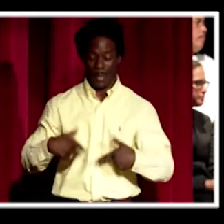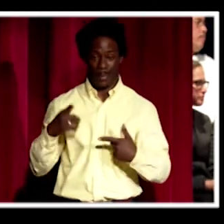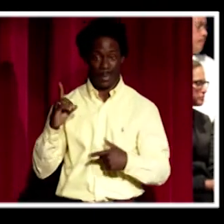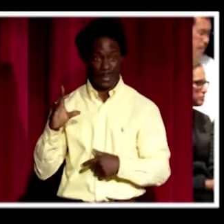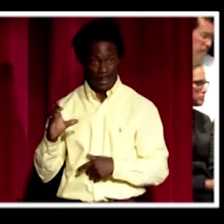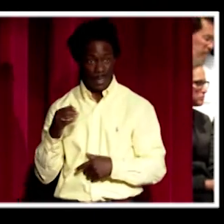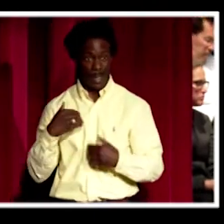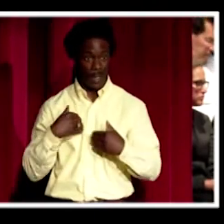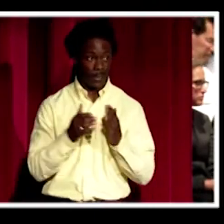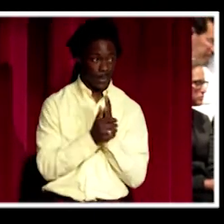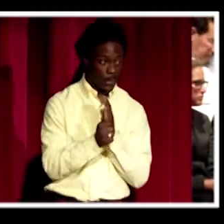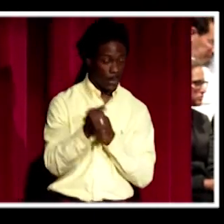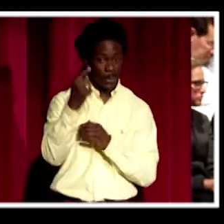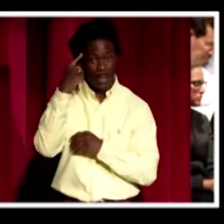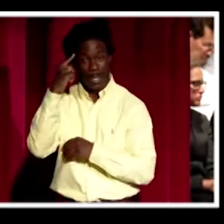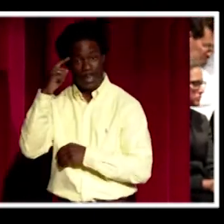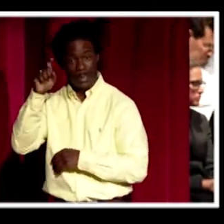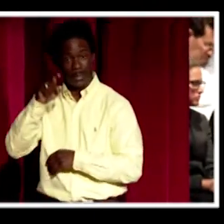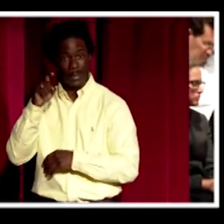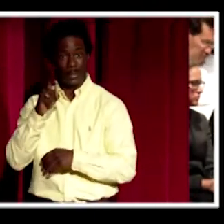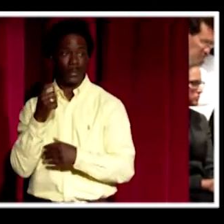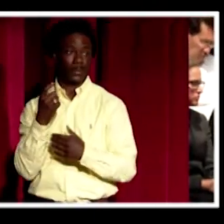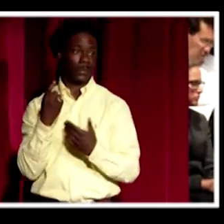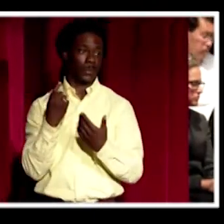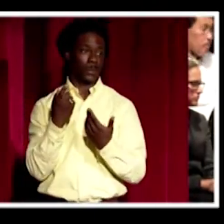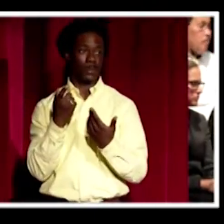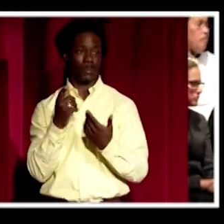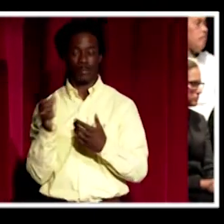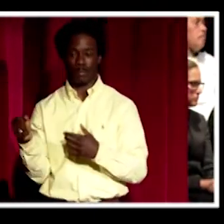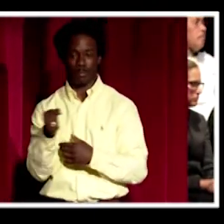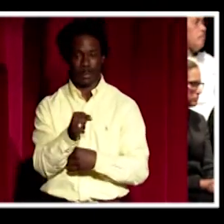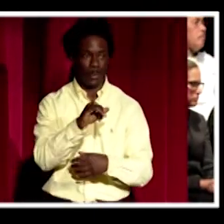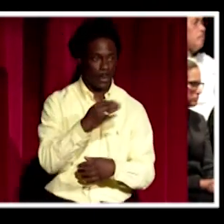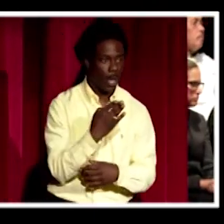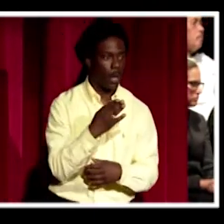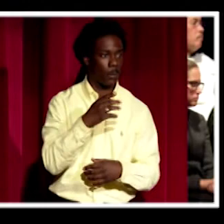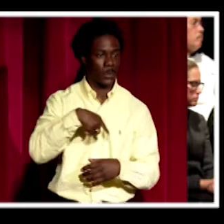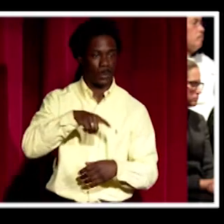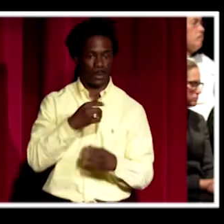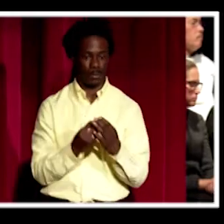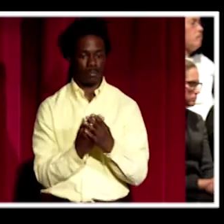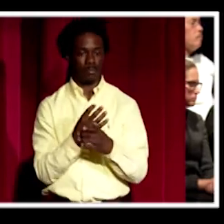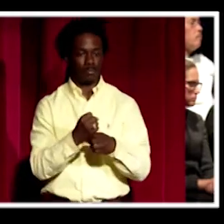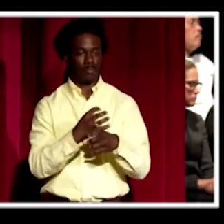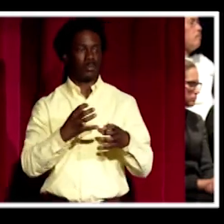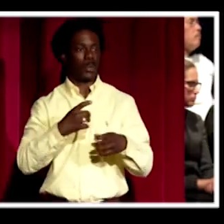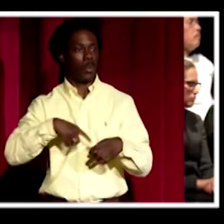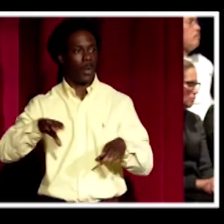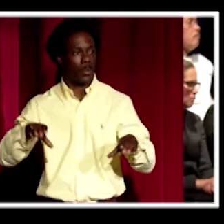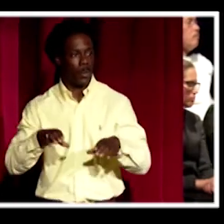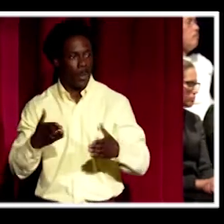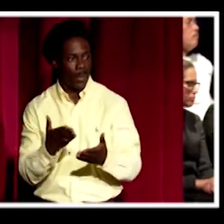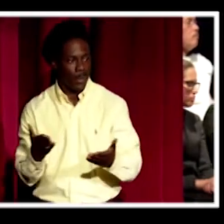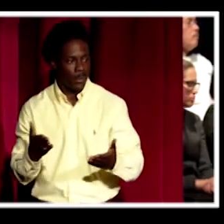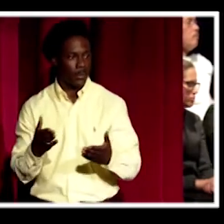and knowledge they need to fill the jobs our city's growth is creating. We are doing this by